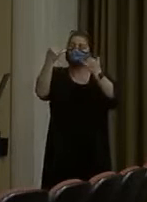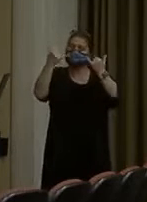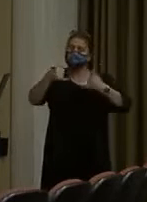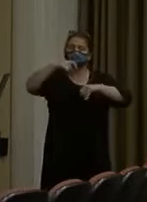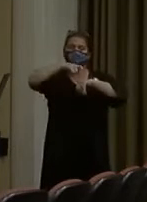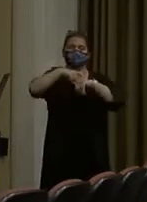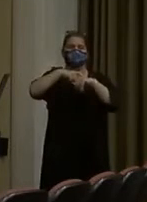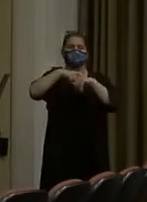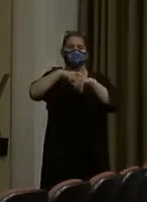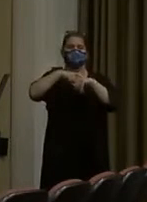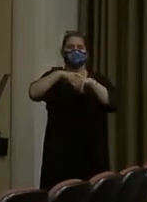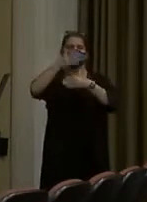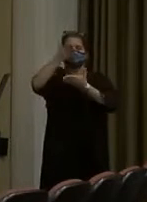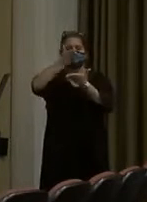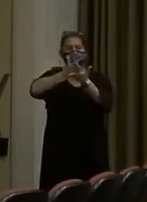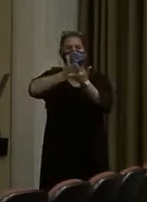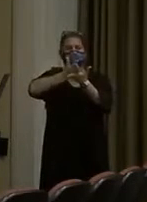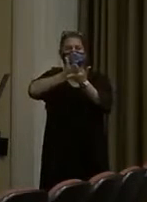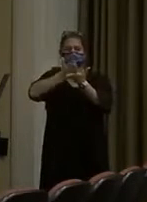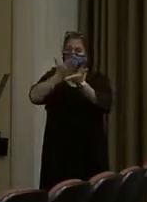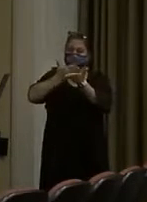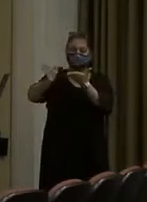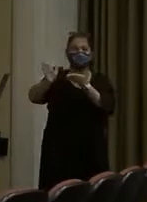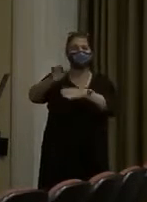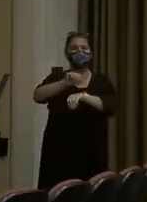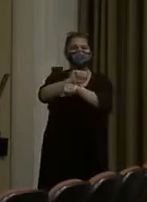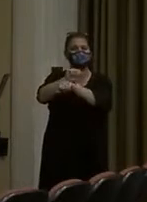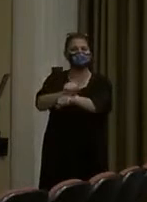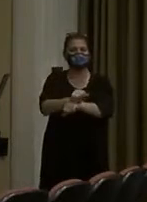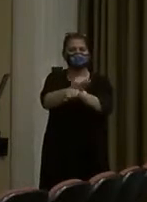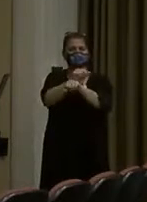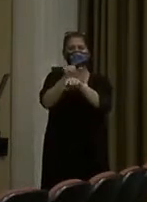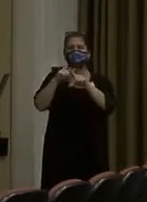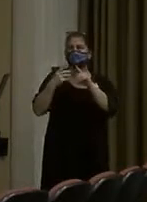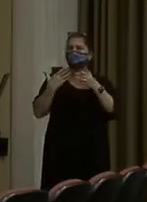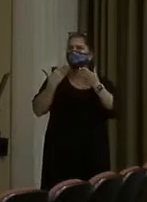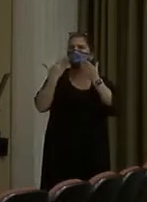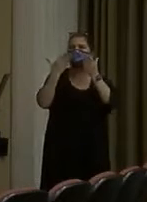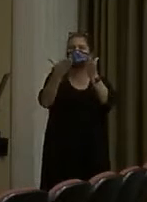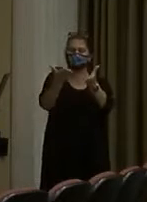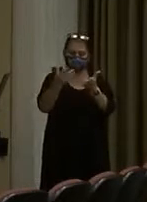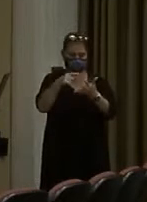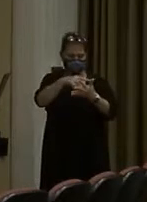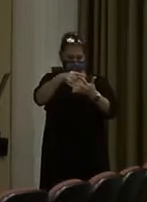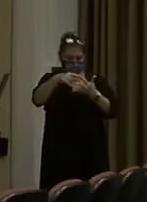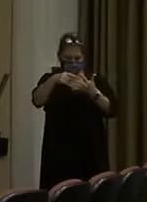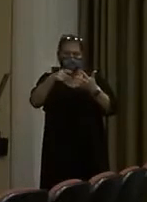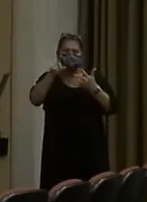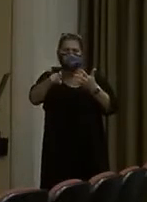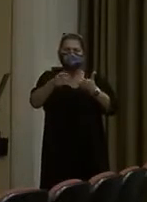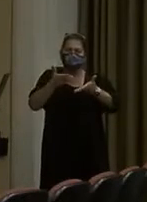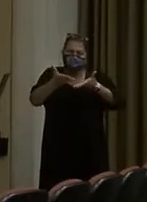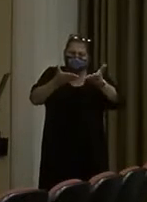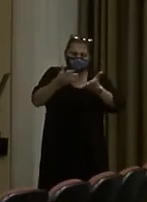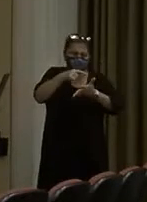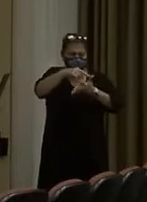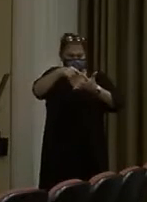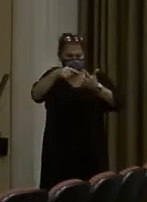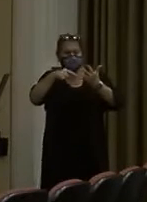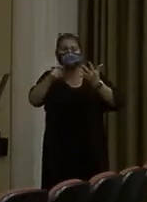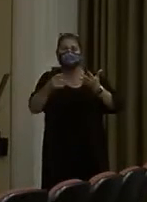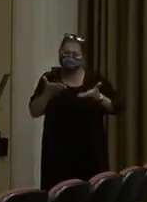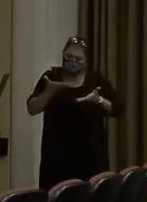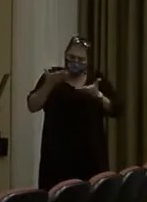the time to not only abolish slavery, but to provide all of these necessities of life. So